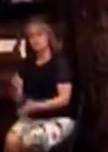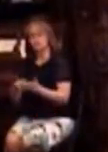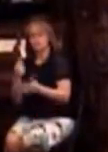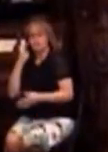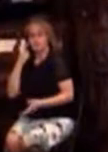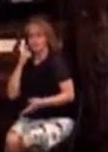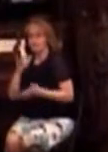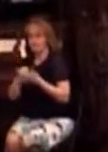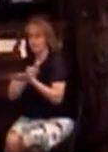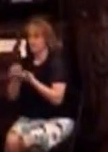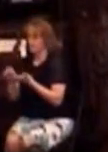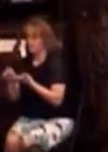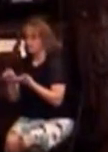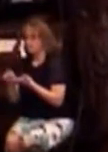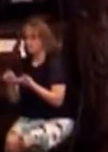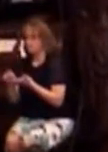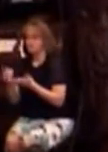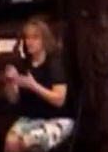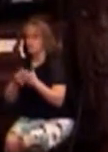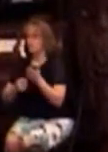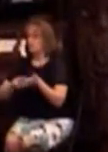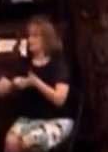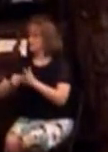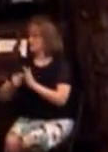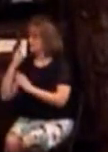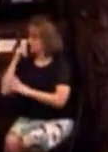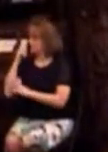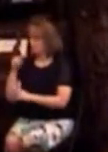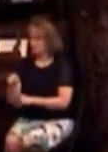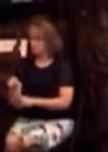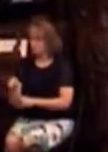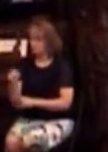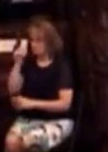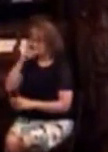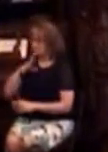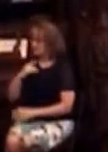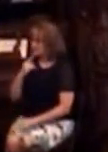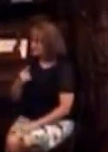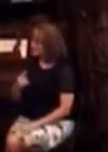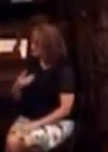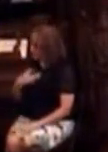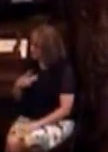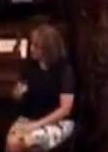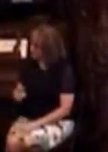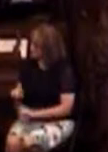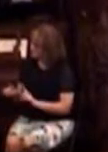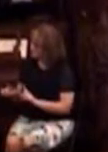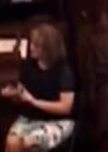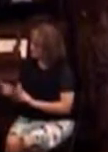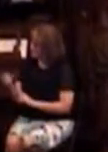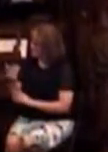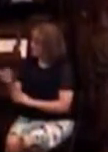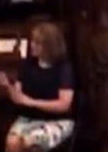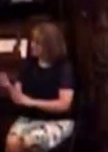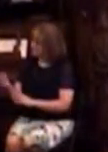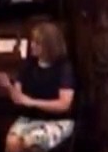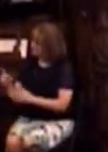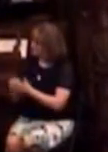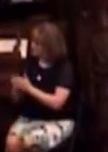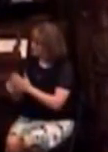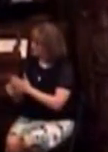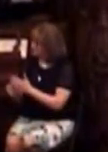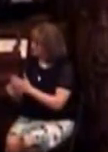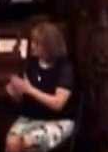Did you like it? What did it mean to you? And he said, I really liked it, but one criticism I would have is we didn't have